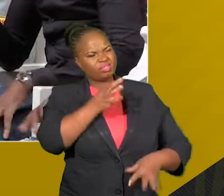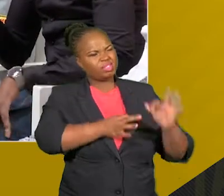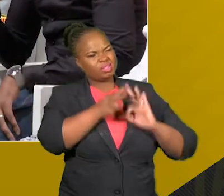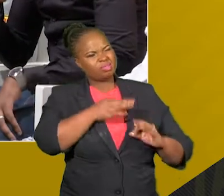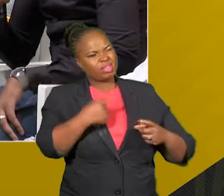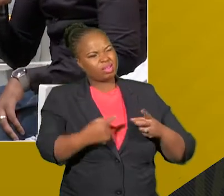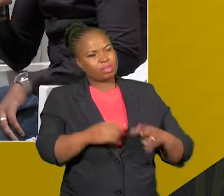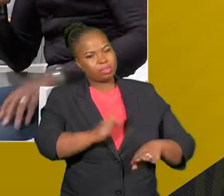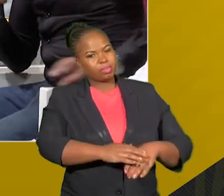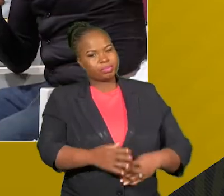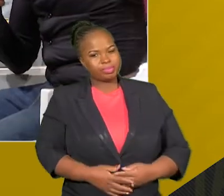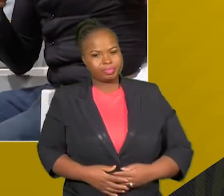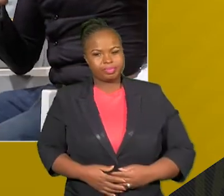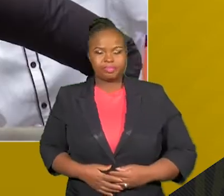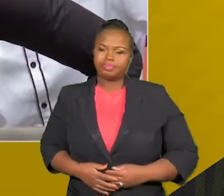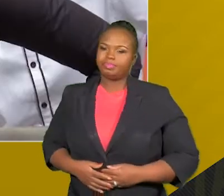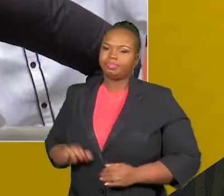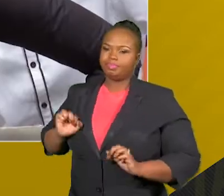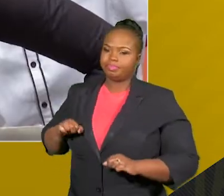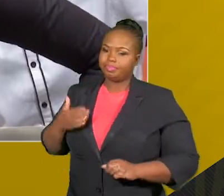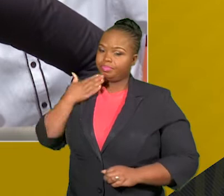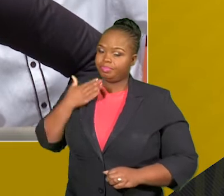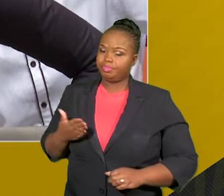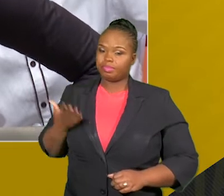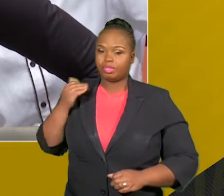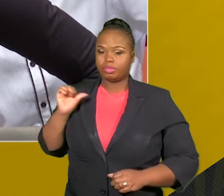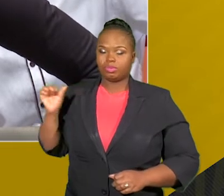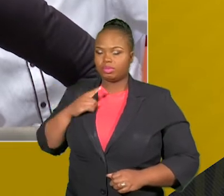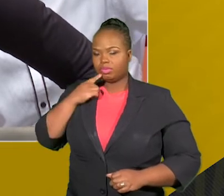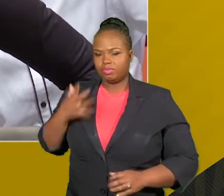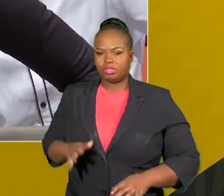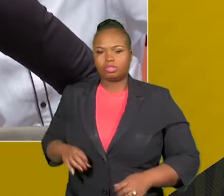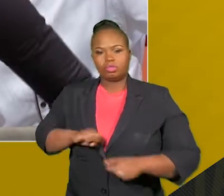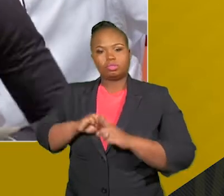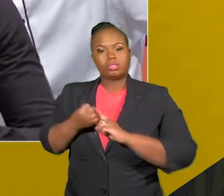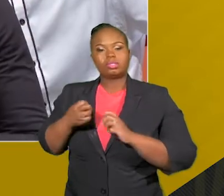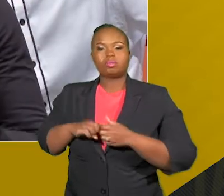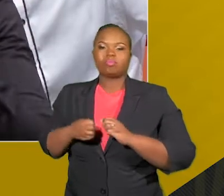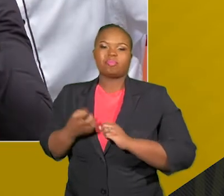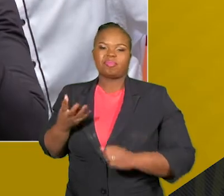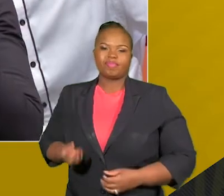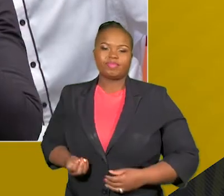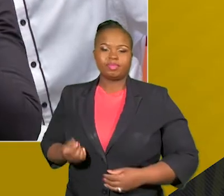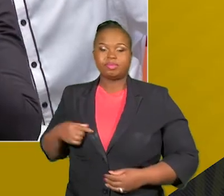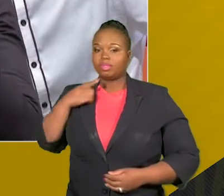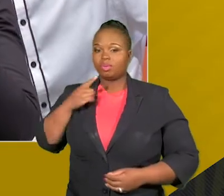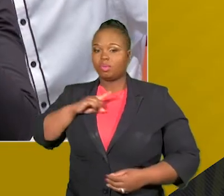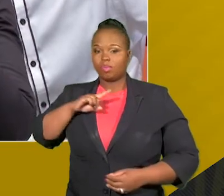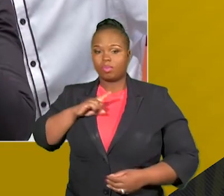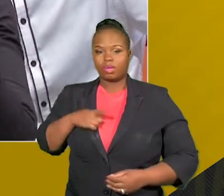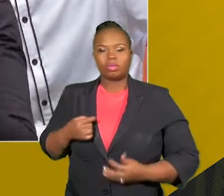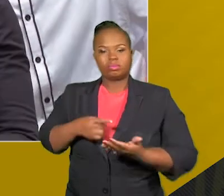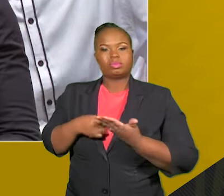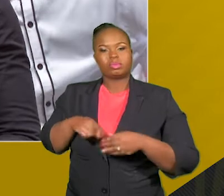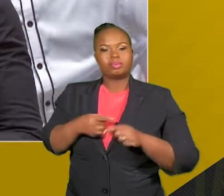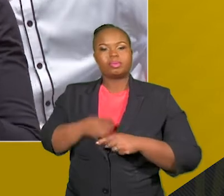elaborate a little bit more on that? Yes, thank you very much. So as I said last week, that the society is a problem. And what I said was, when you're going to talk about